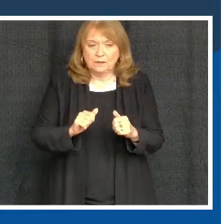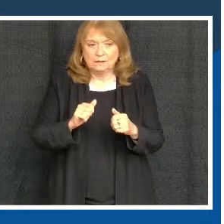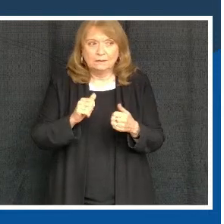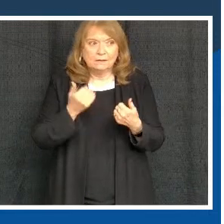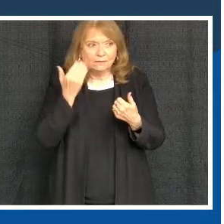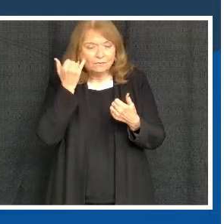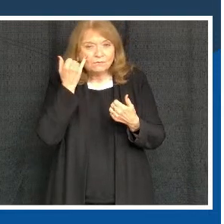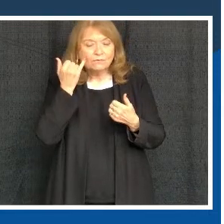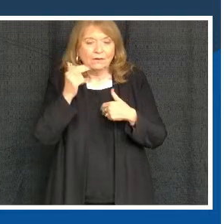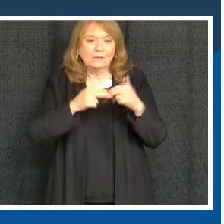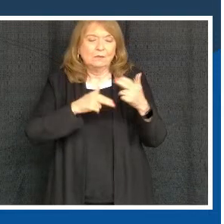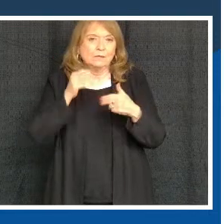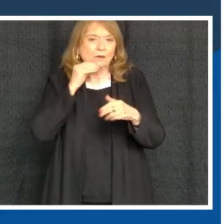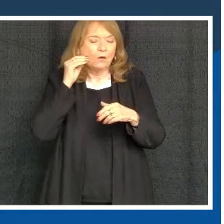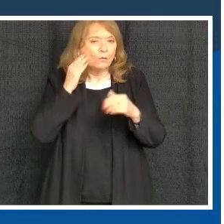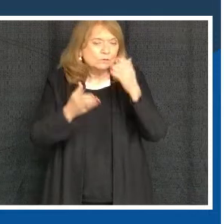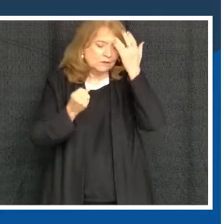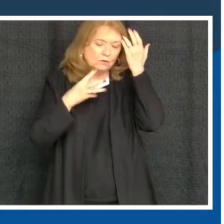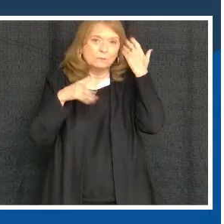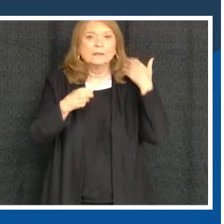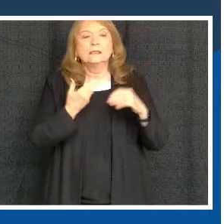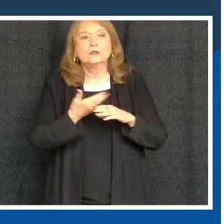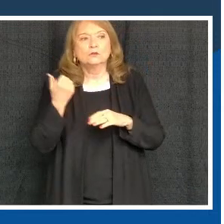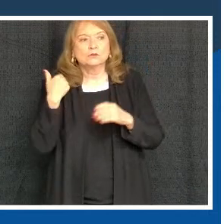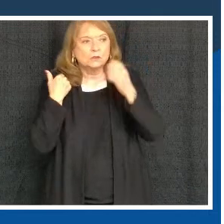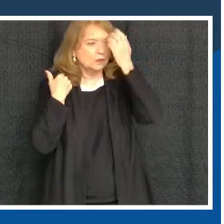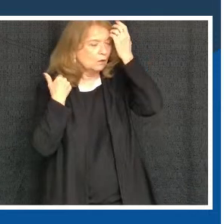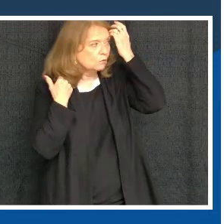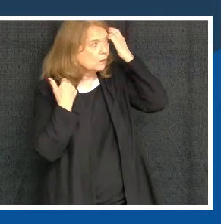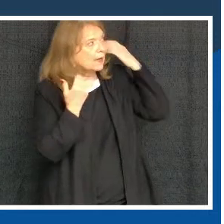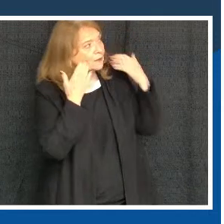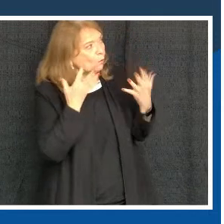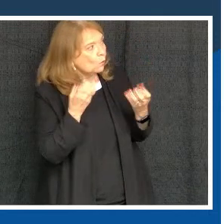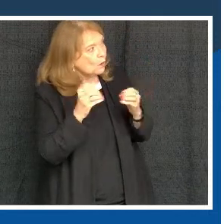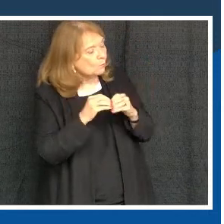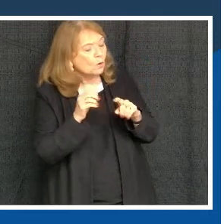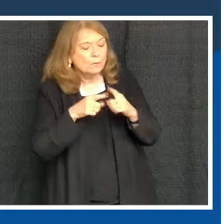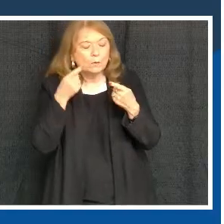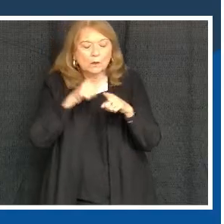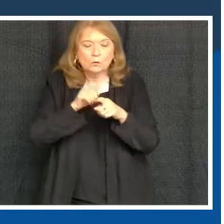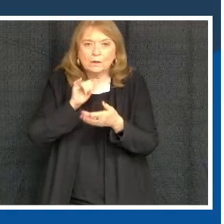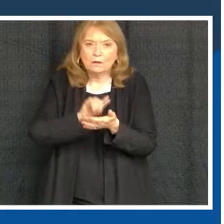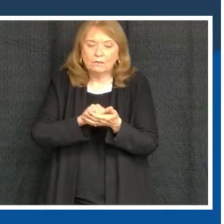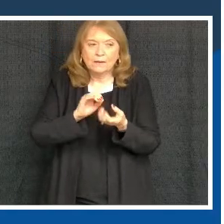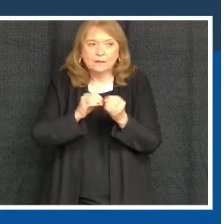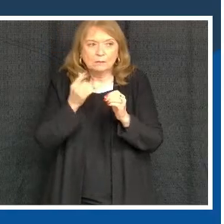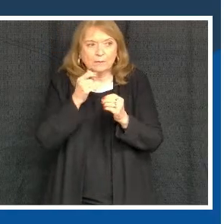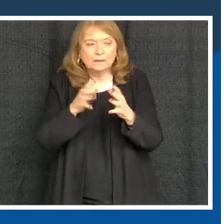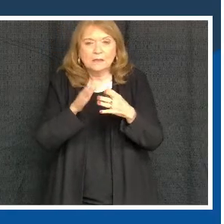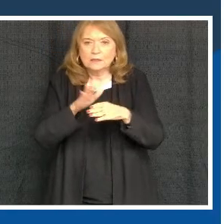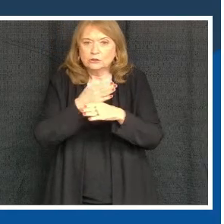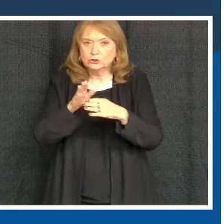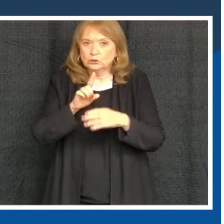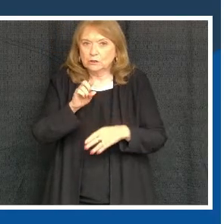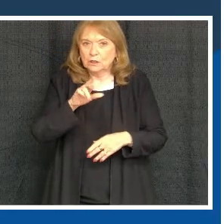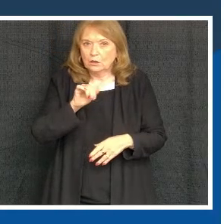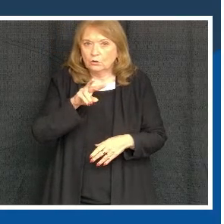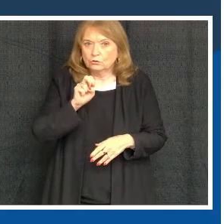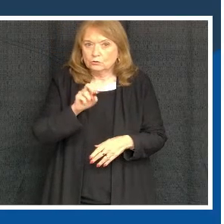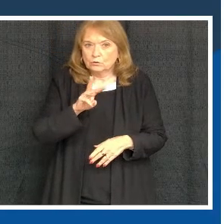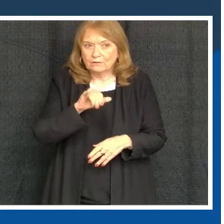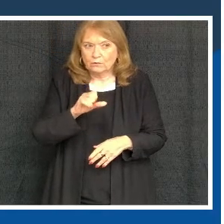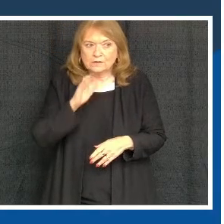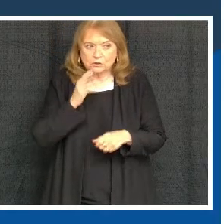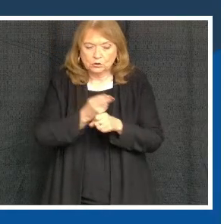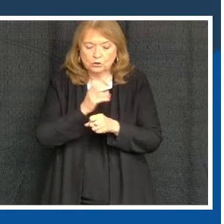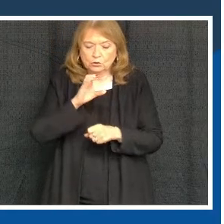So I know they wanted more. We agreed on that number. There's going to be a lot of shared driveways between the parcels, or they're going to use that Calumet Drive to the